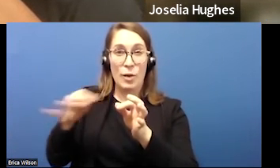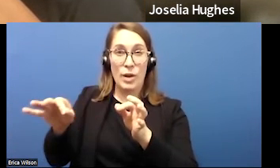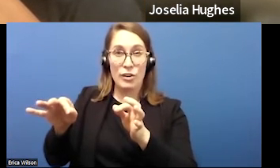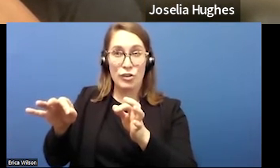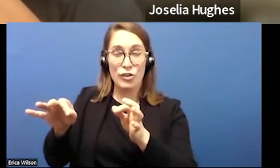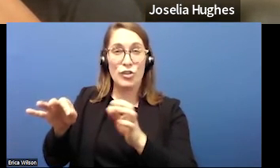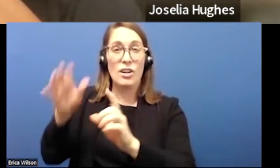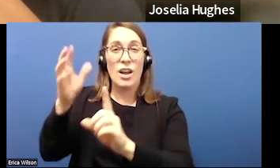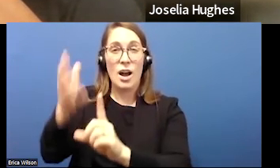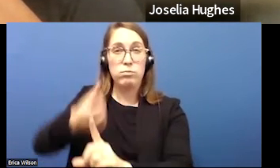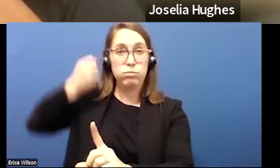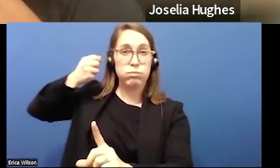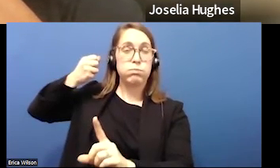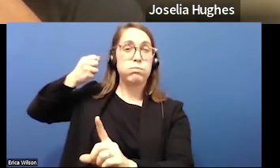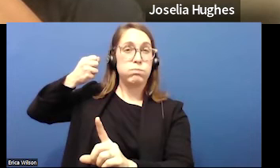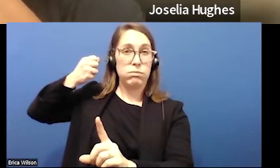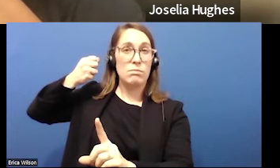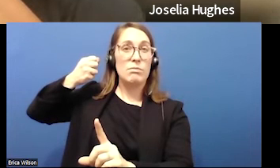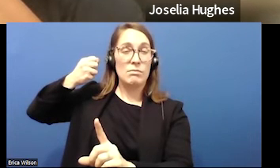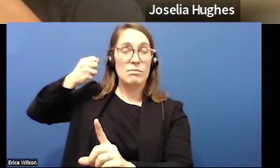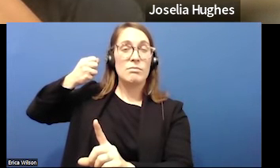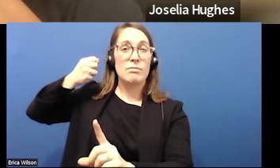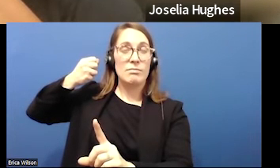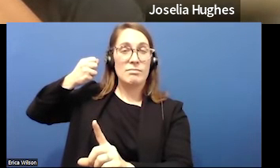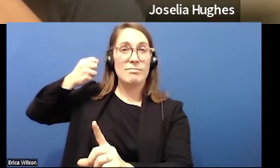being appropriated and